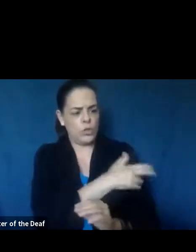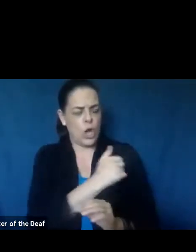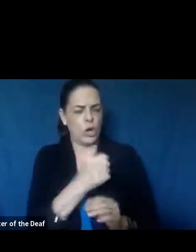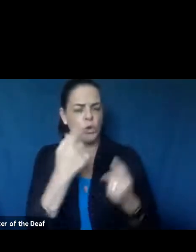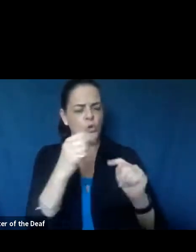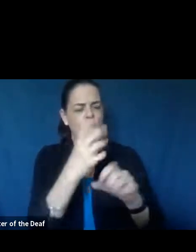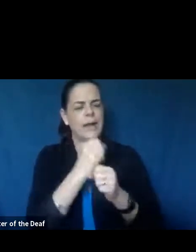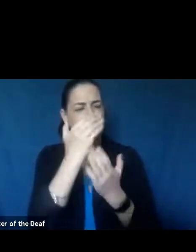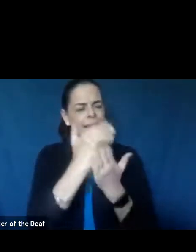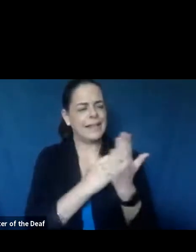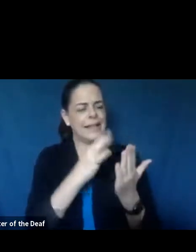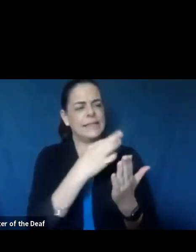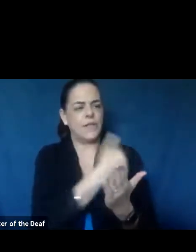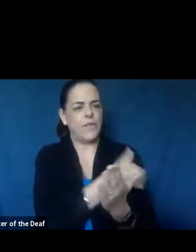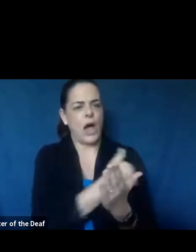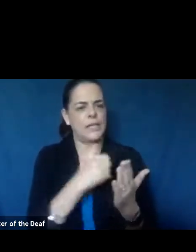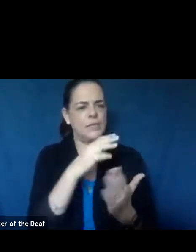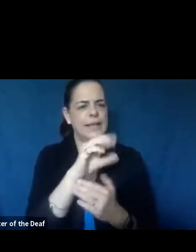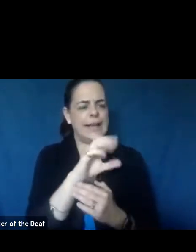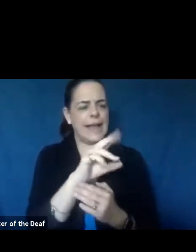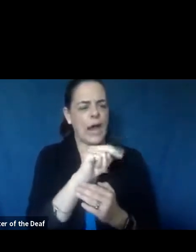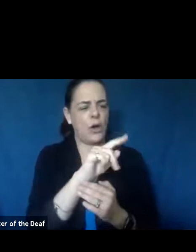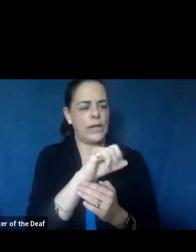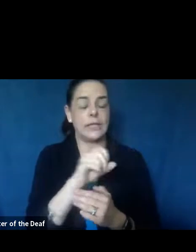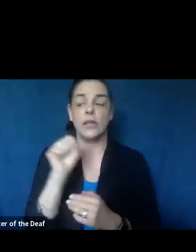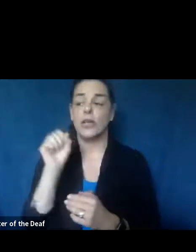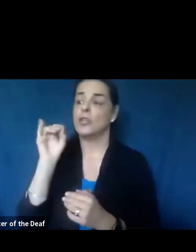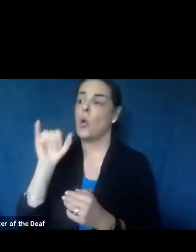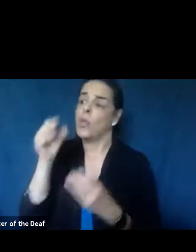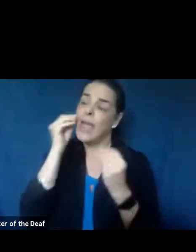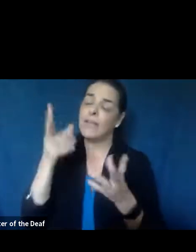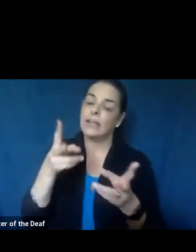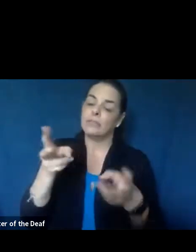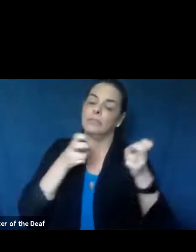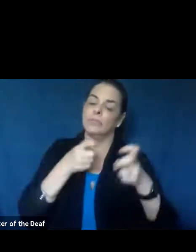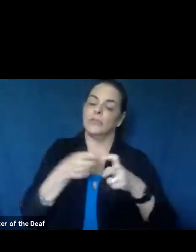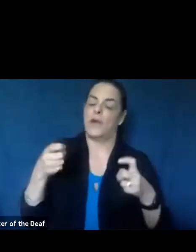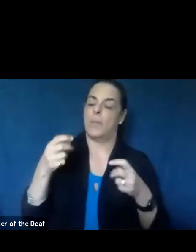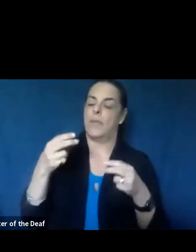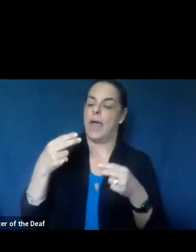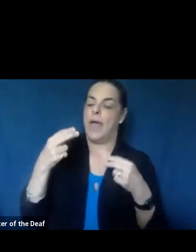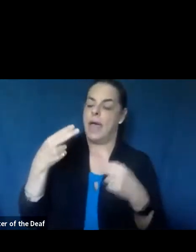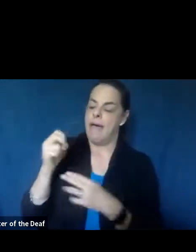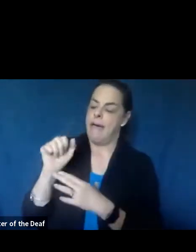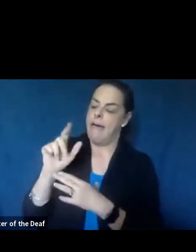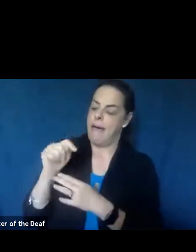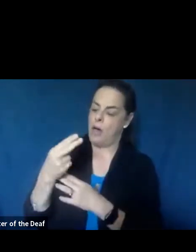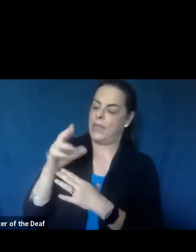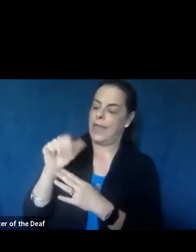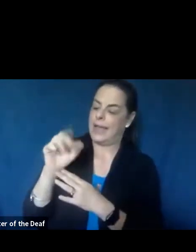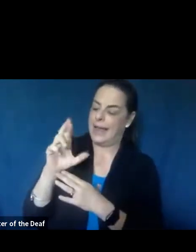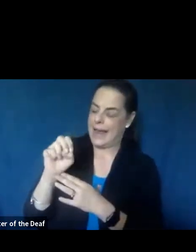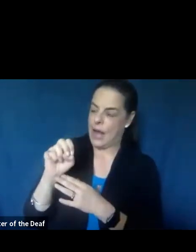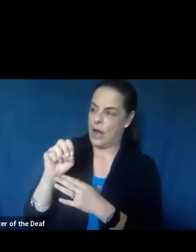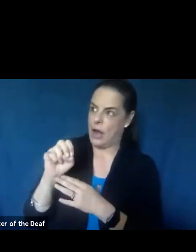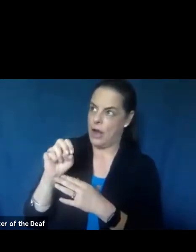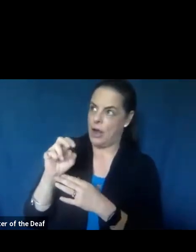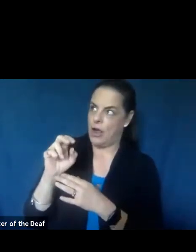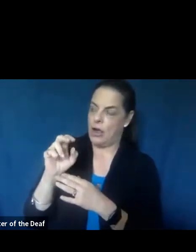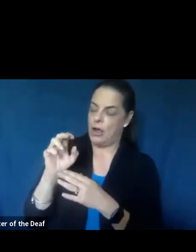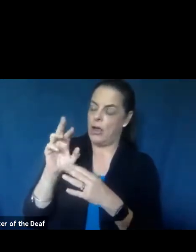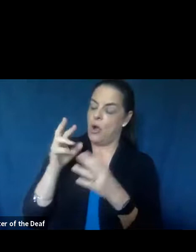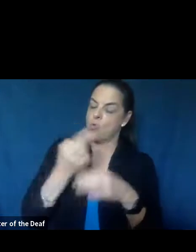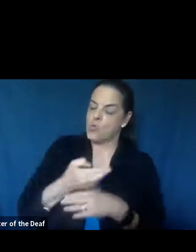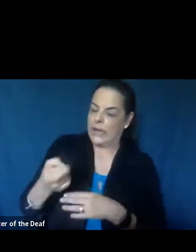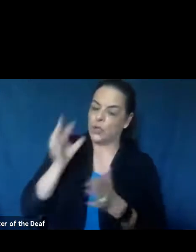list of the hospitals and counties. So the data is pulled from the Healthcare Resource Tracking System, which is a statewide system.